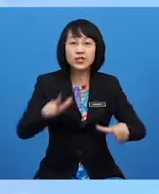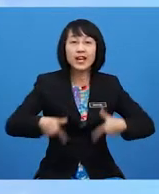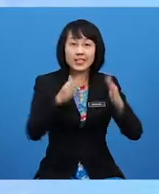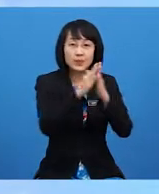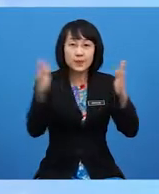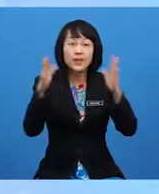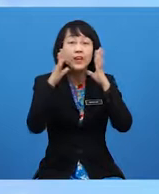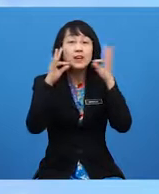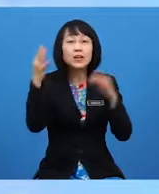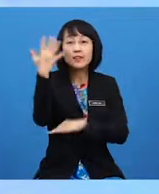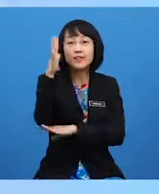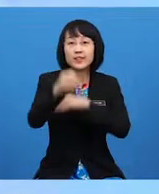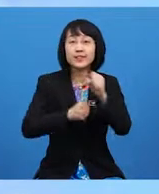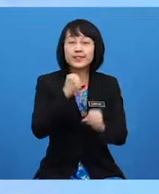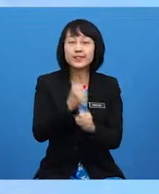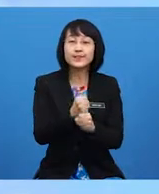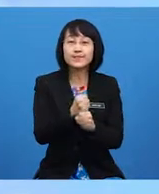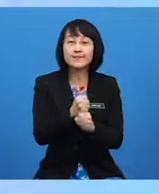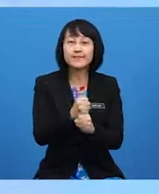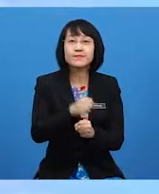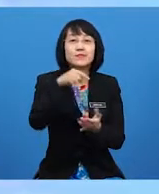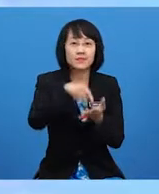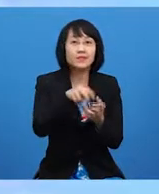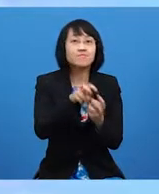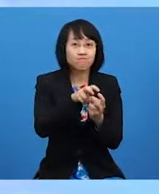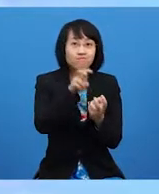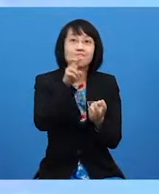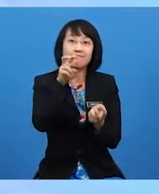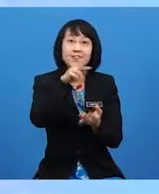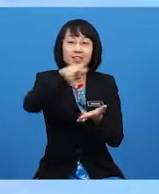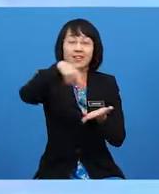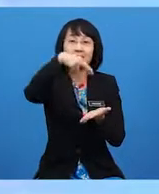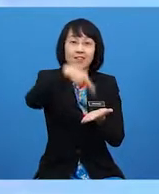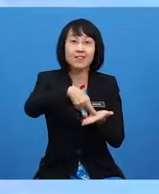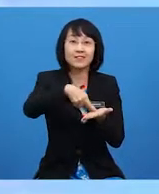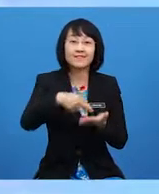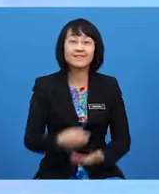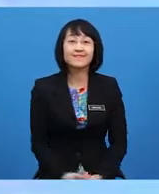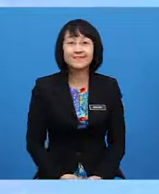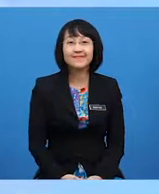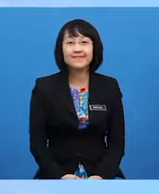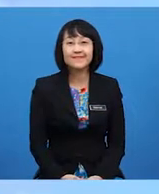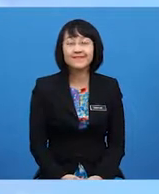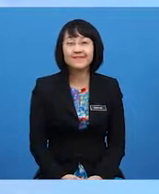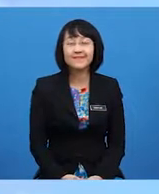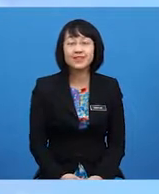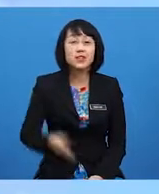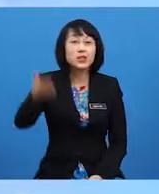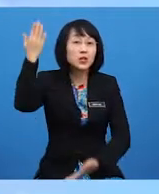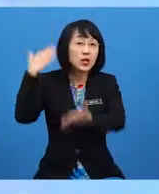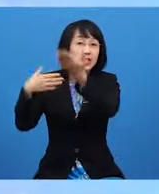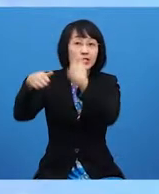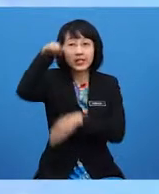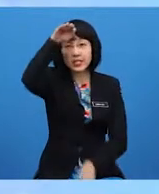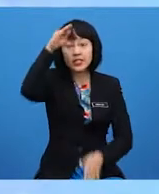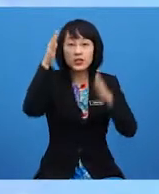And, do you know that ancient Egyptians worshipped cats and honored them when they died? They believed